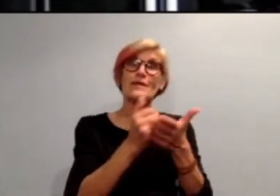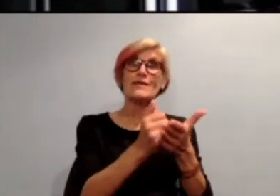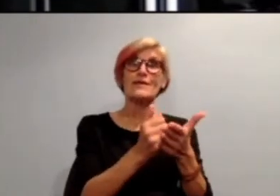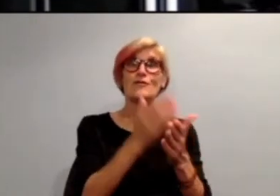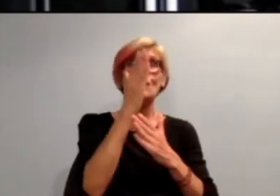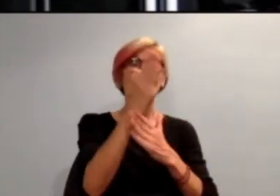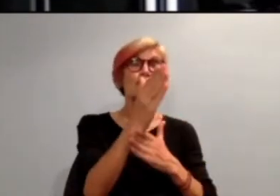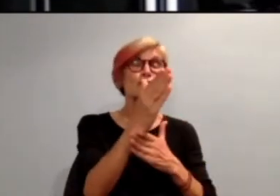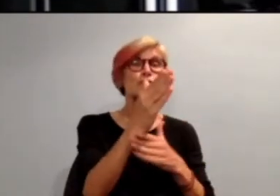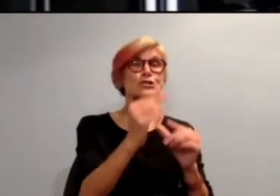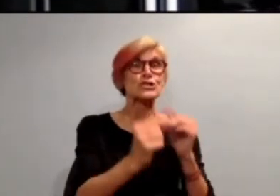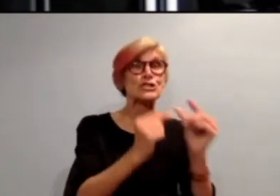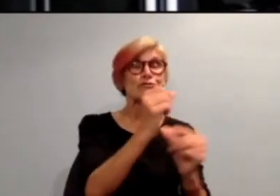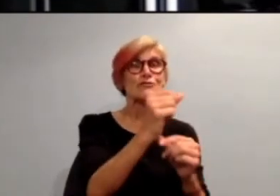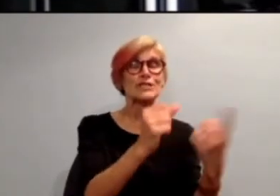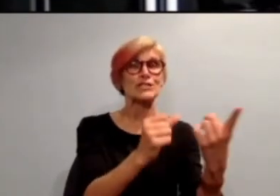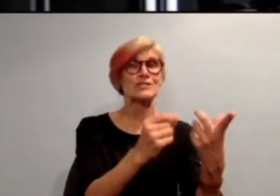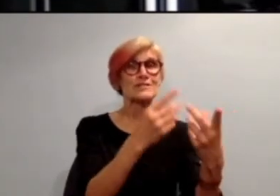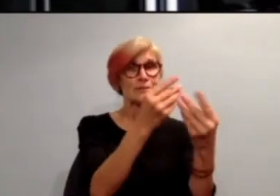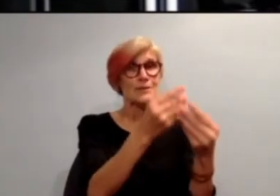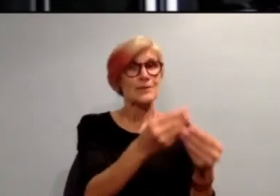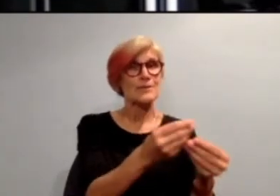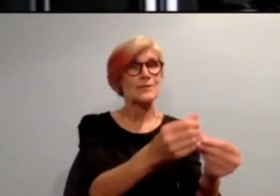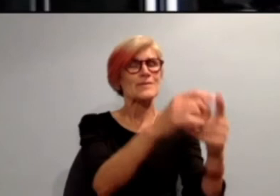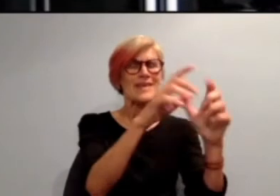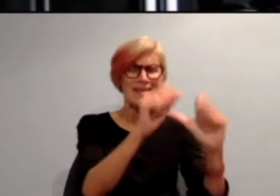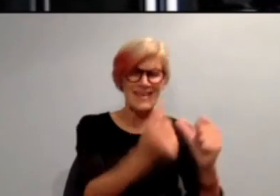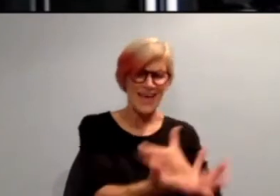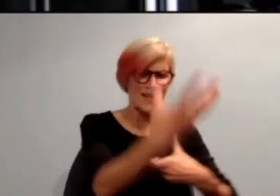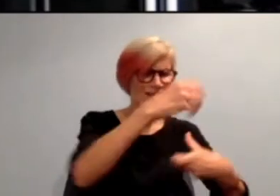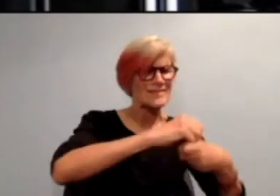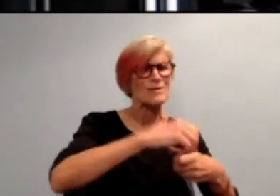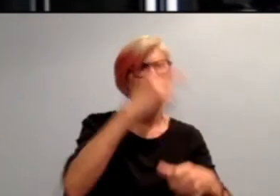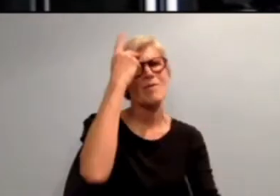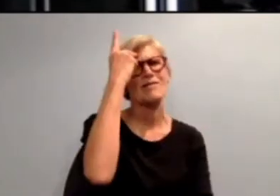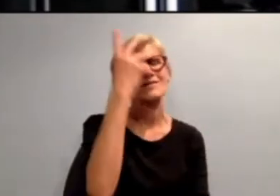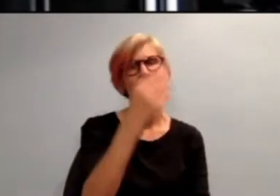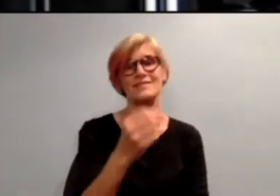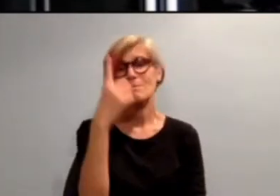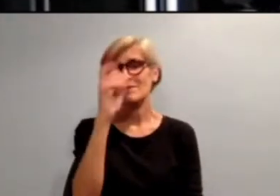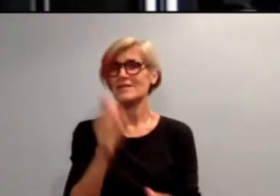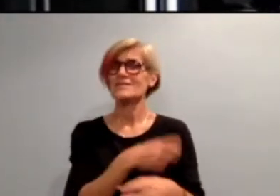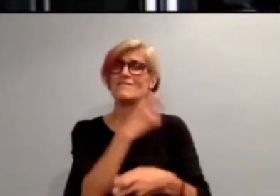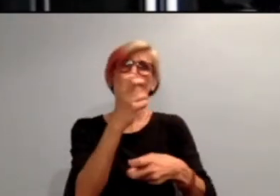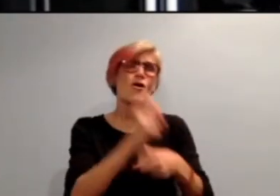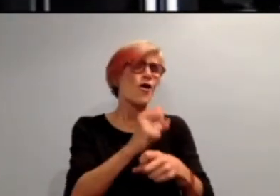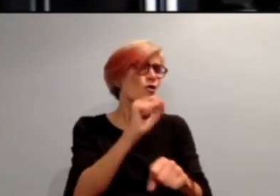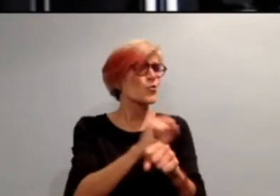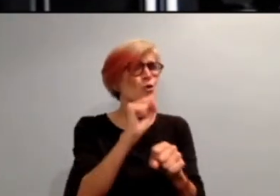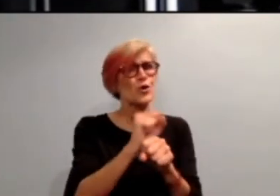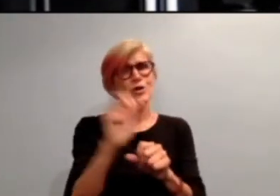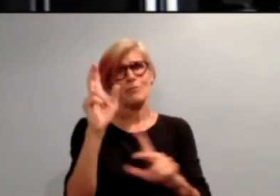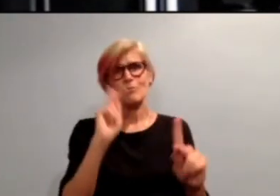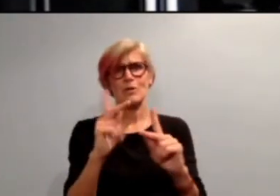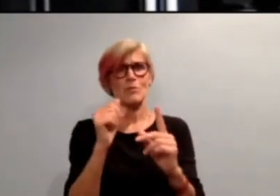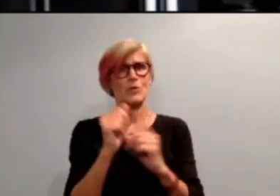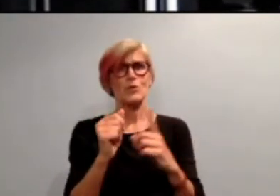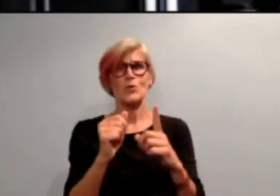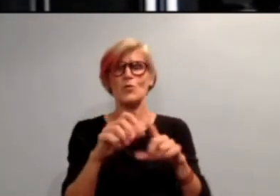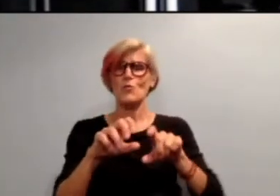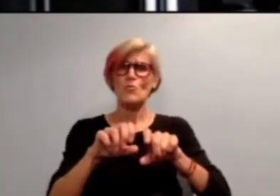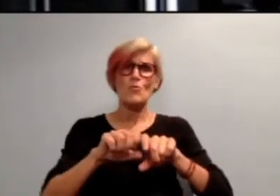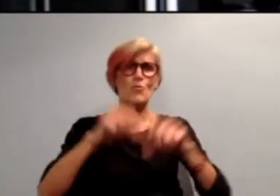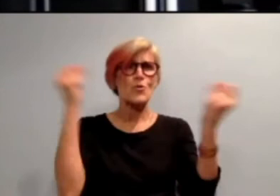to come to answer the call for public service. And it's because of these hardworking men and women who broke through the